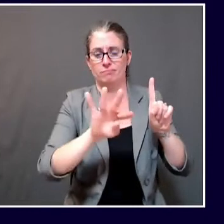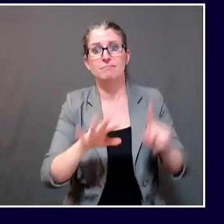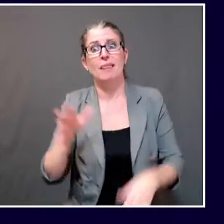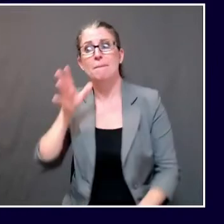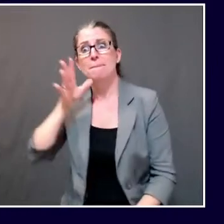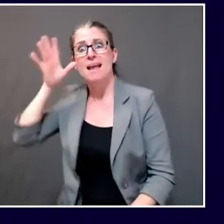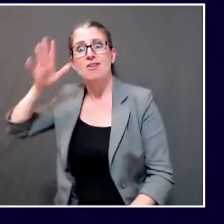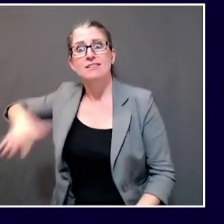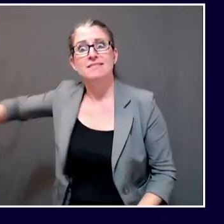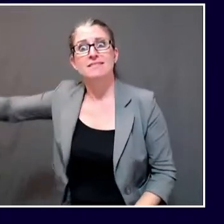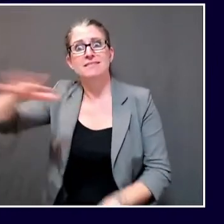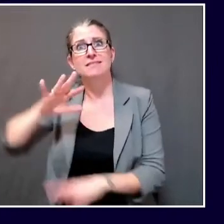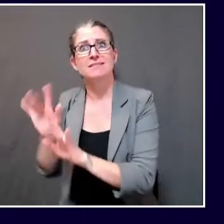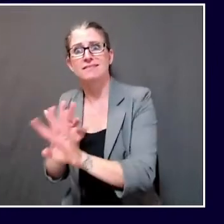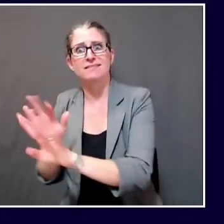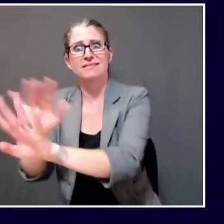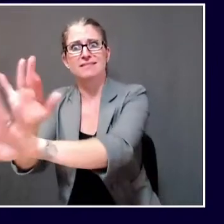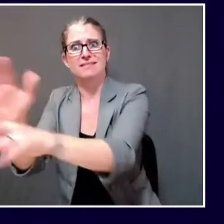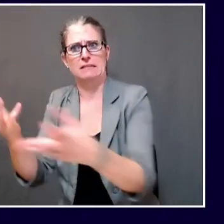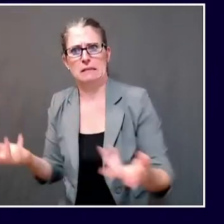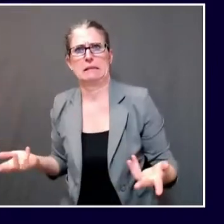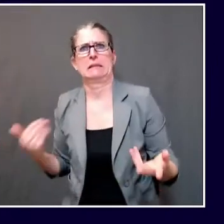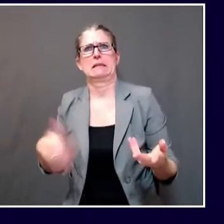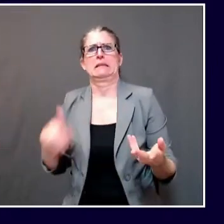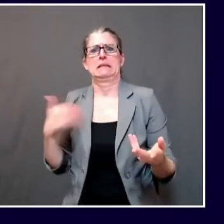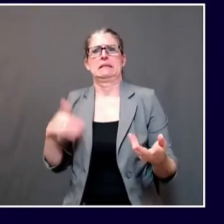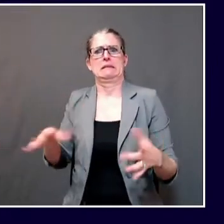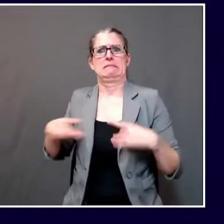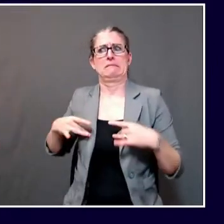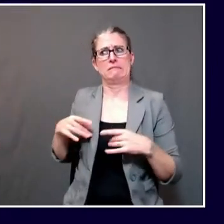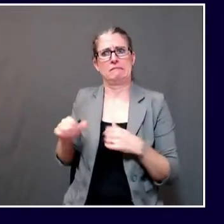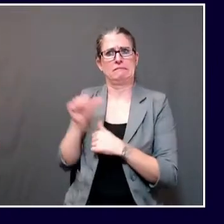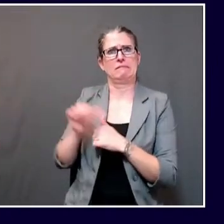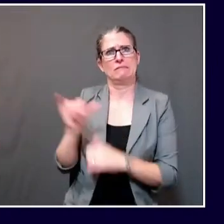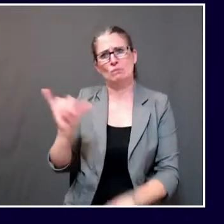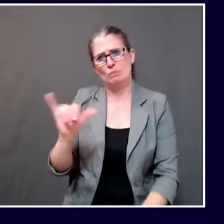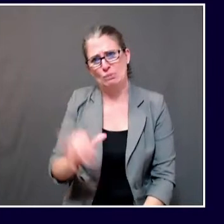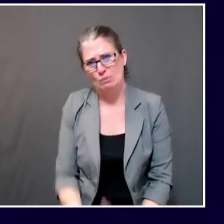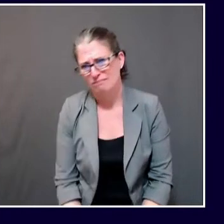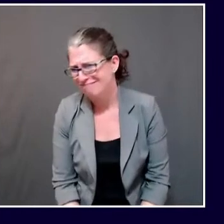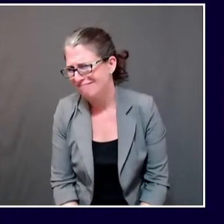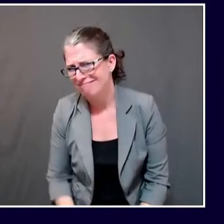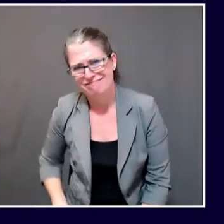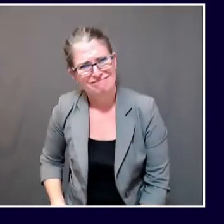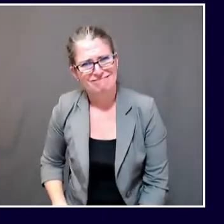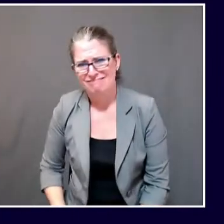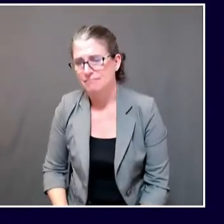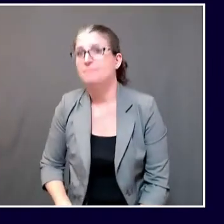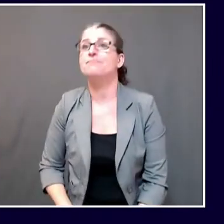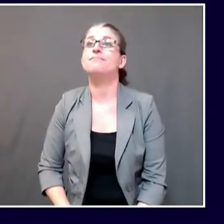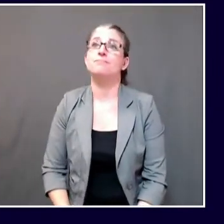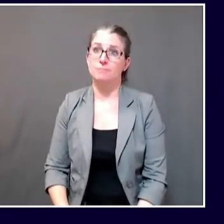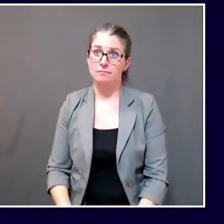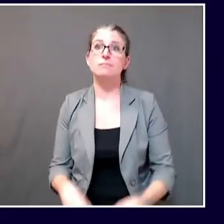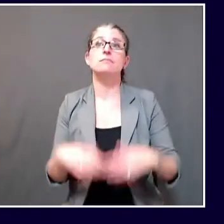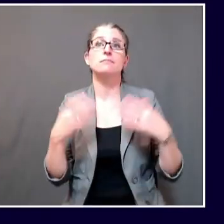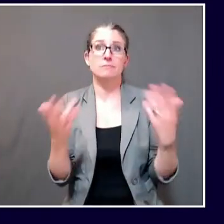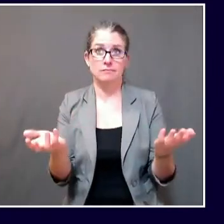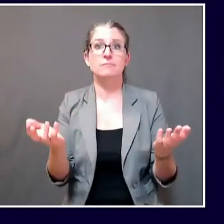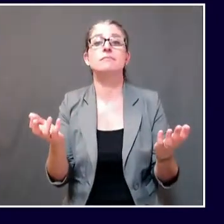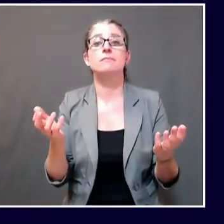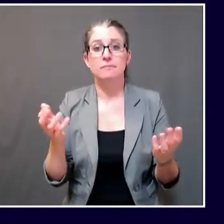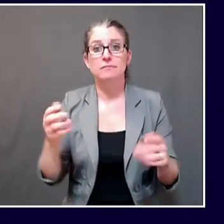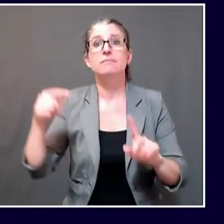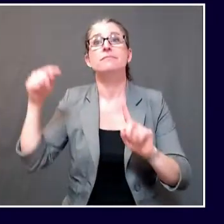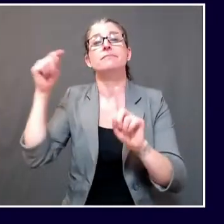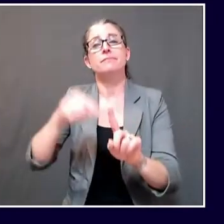Maine don't change much between now and October 31st, what would you say to parents that are trying to decide whether or not they